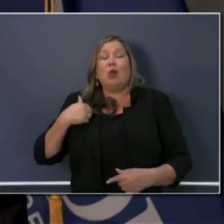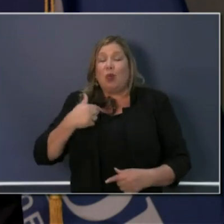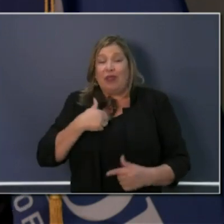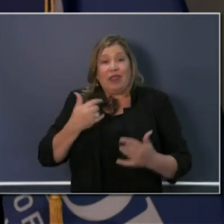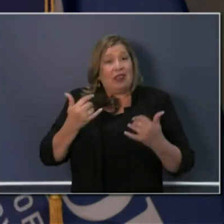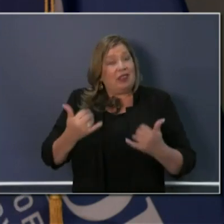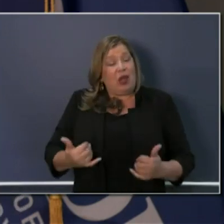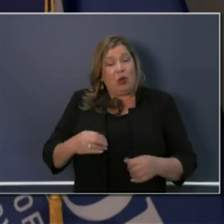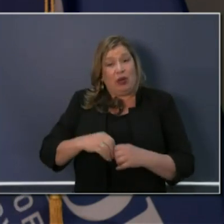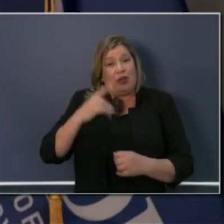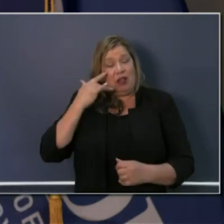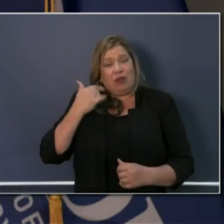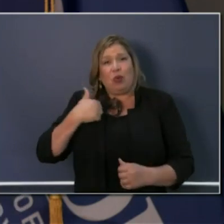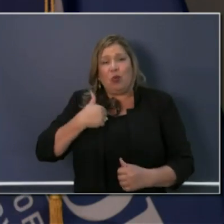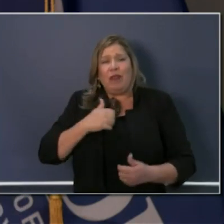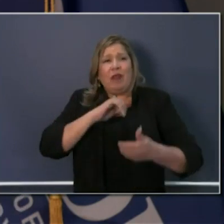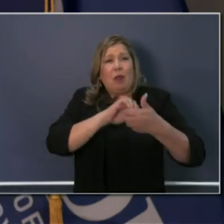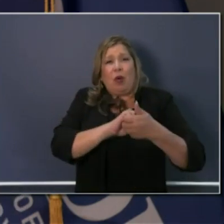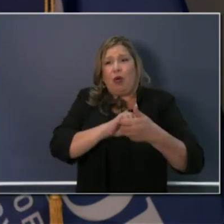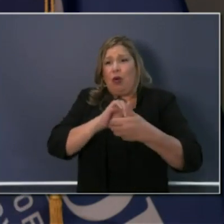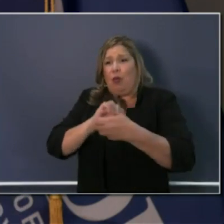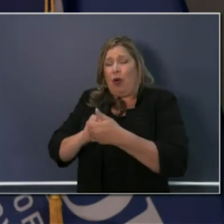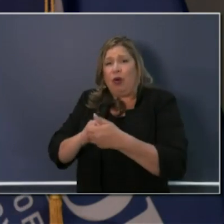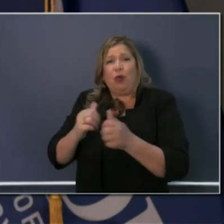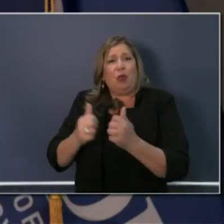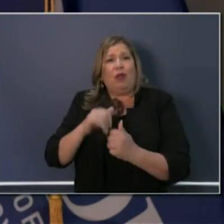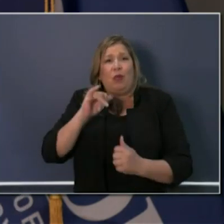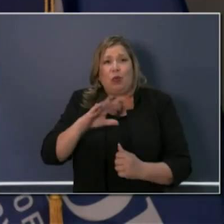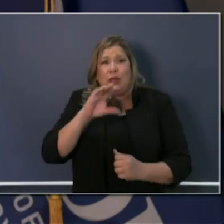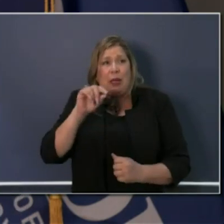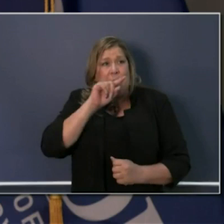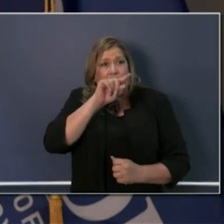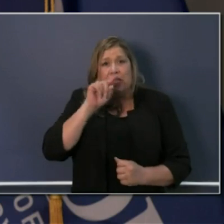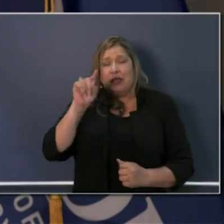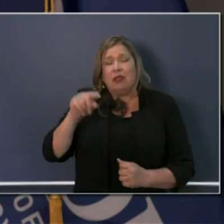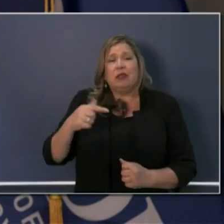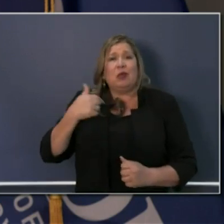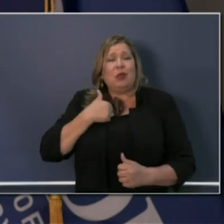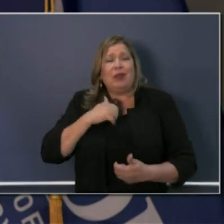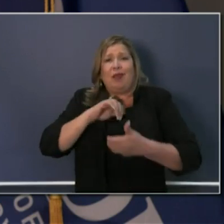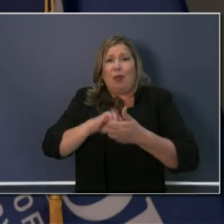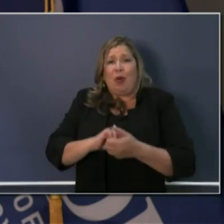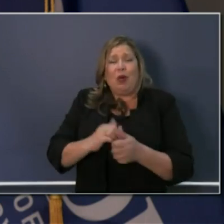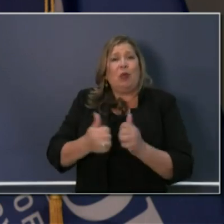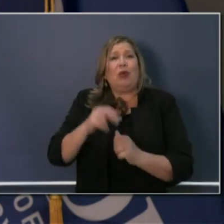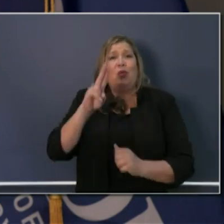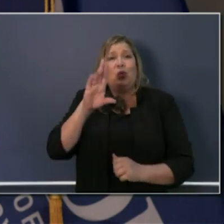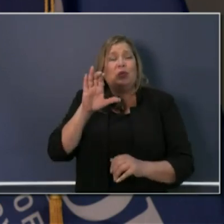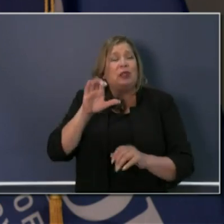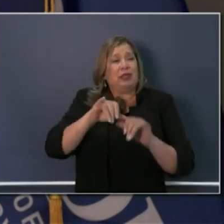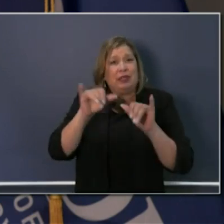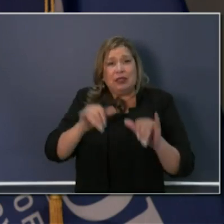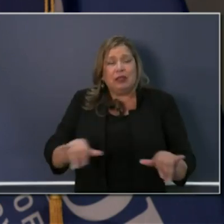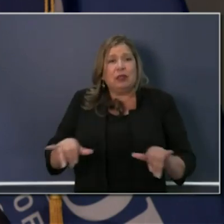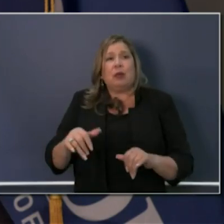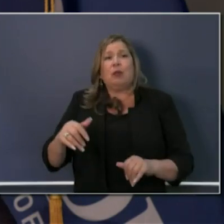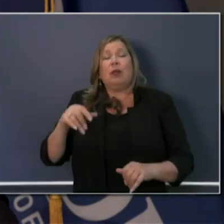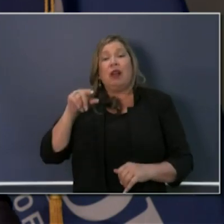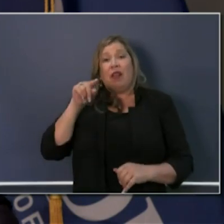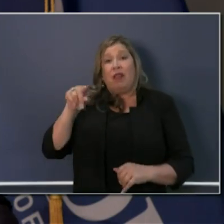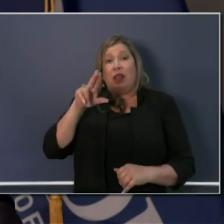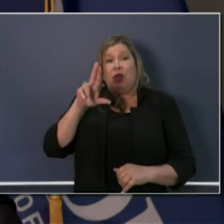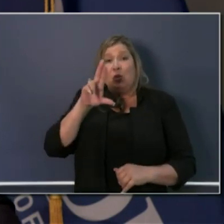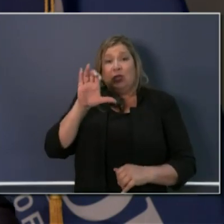partnership with those companies. The UC system and its 5 hospitals are in advanced trials